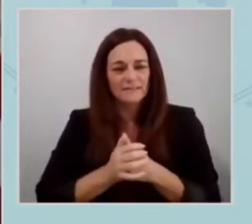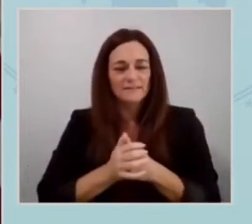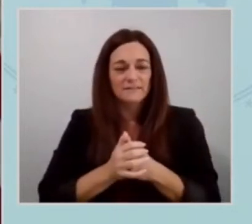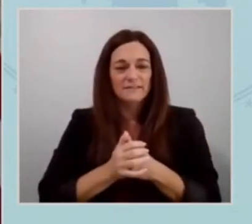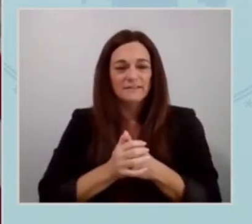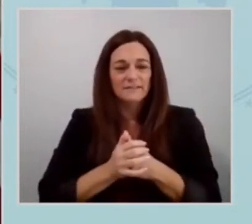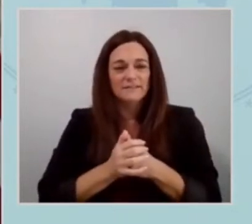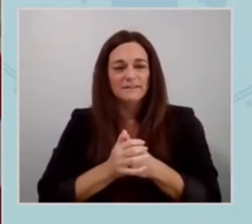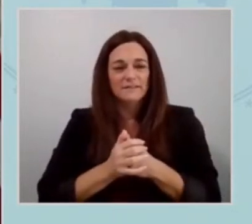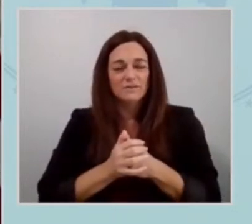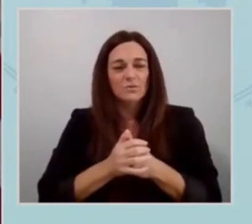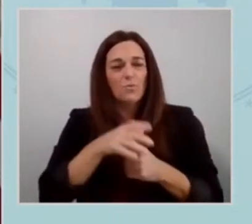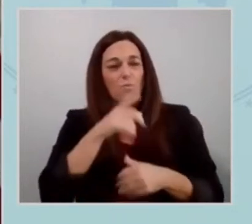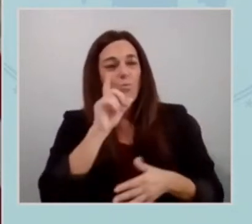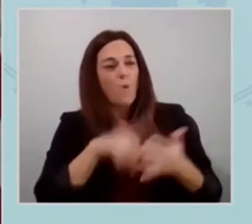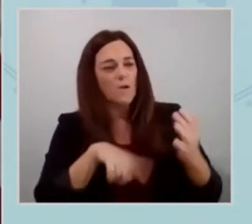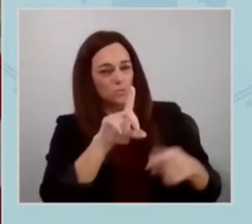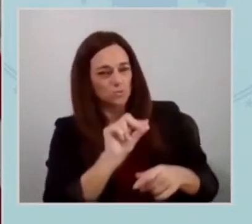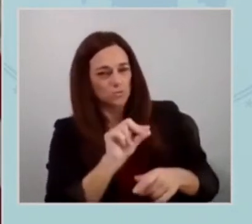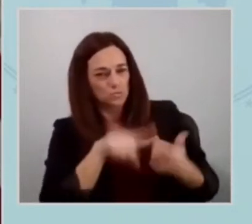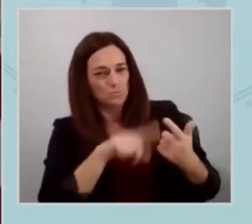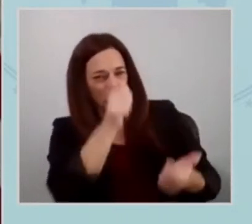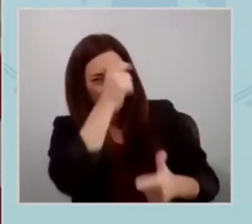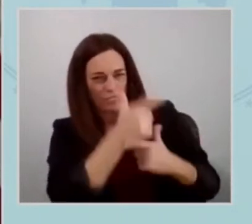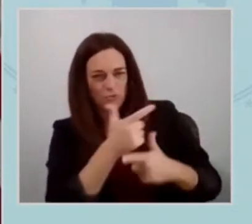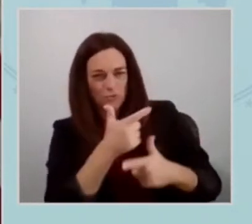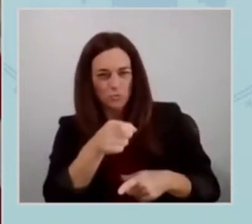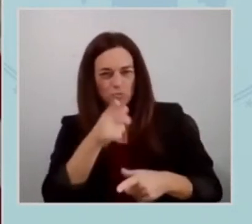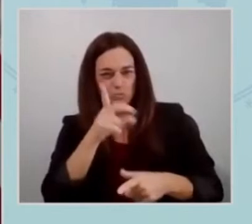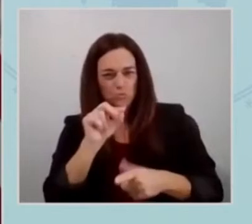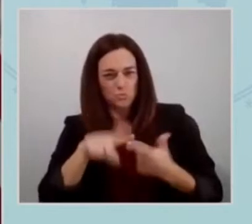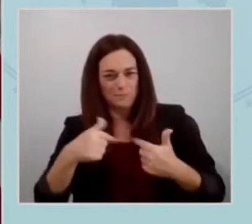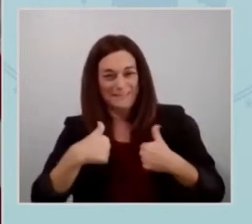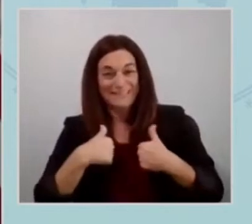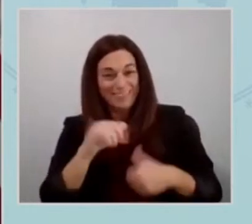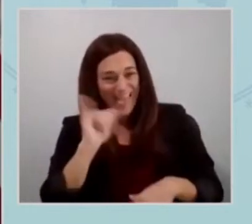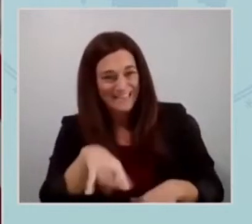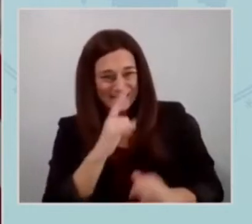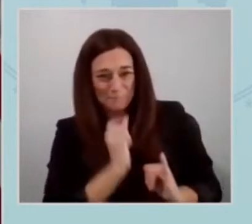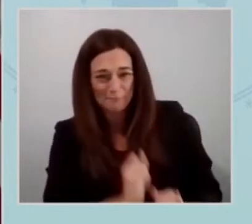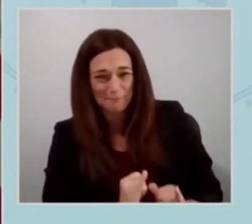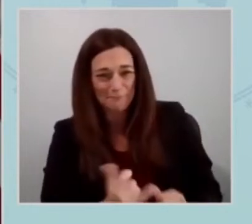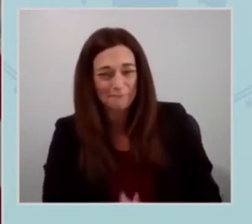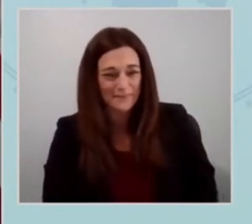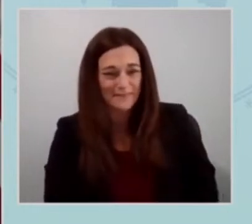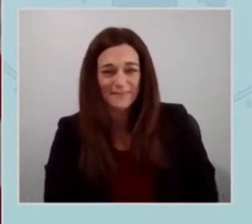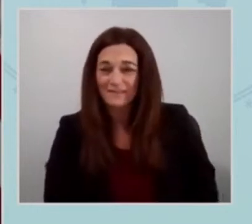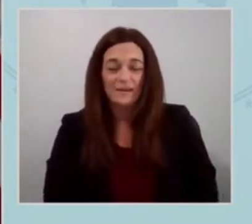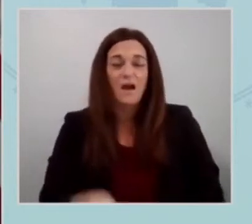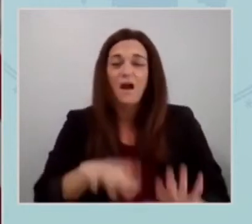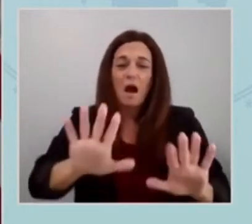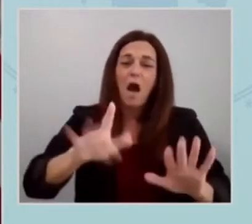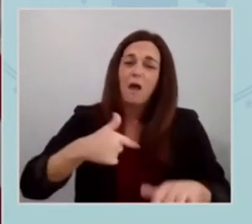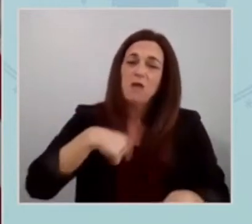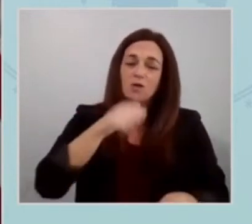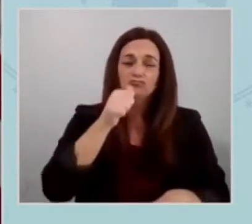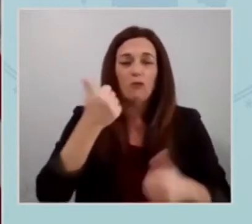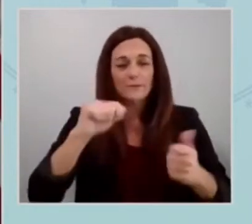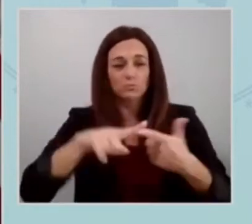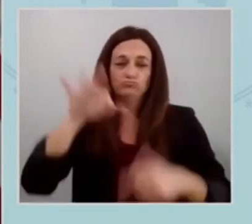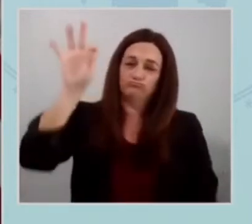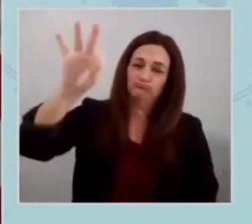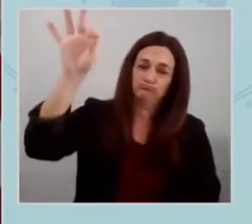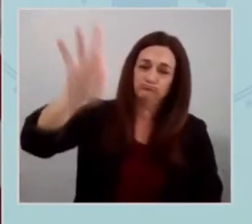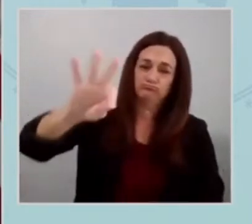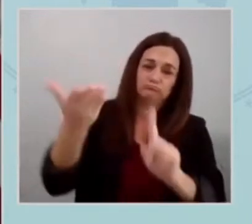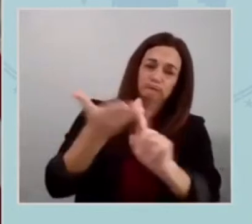giving. You know that old expression from the Bible, what you do unto the least of my brethren, you do unto me? Well, you know, that's what this is